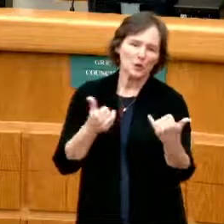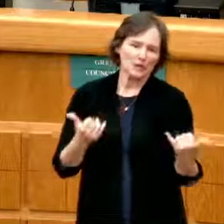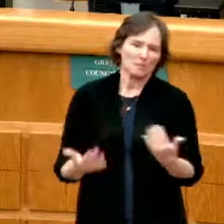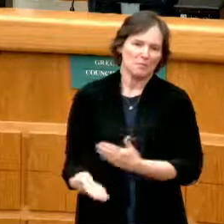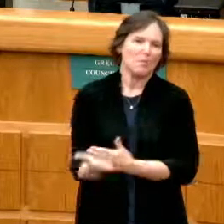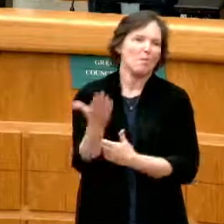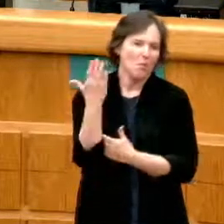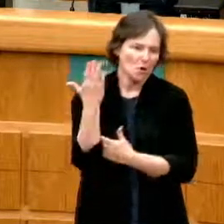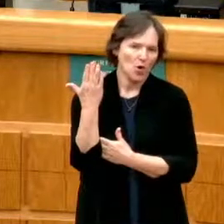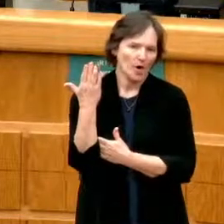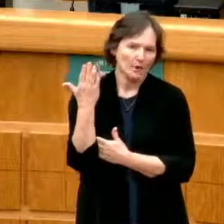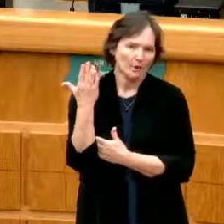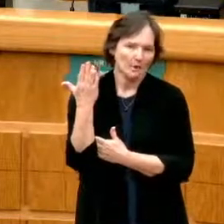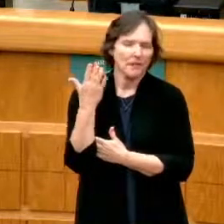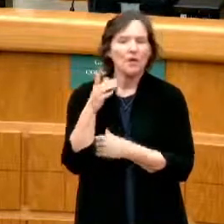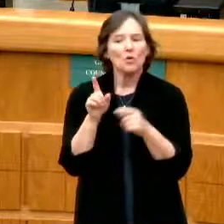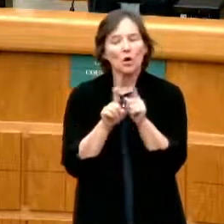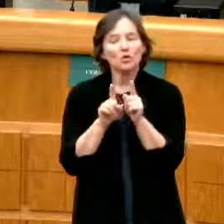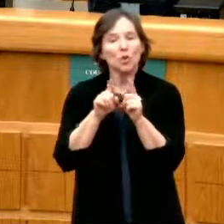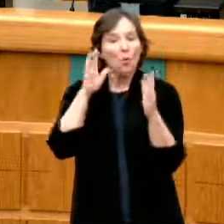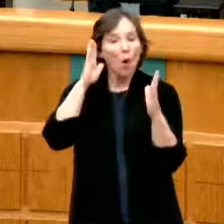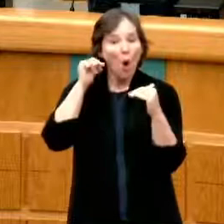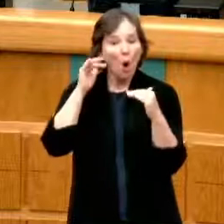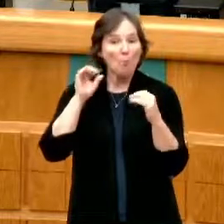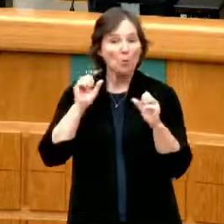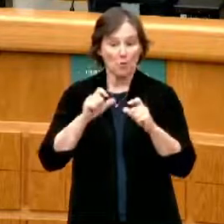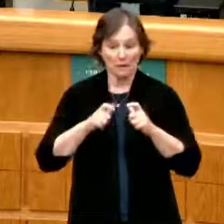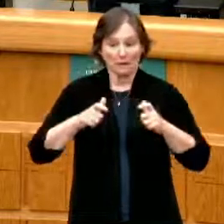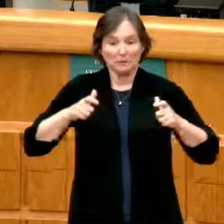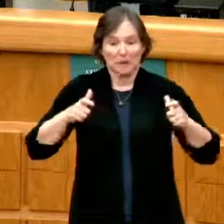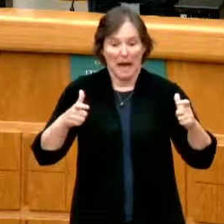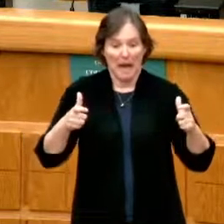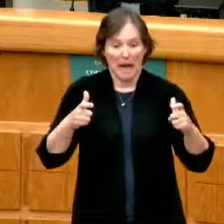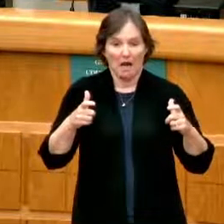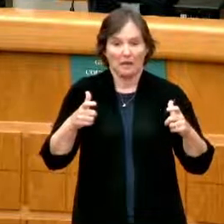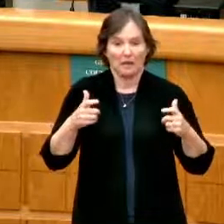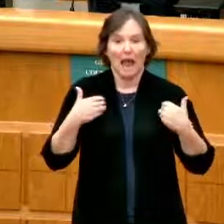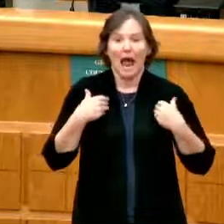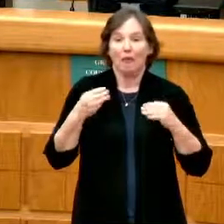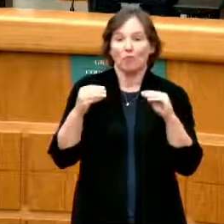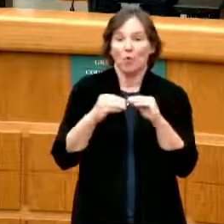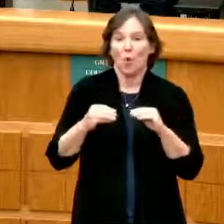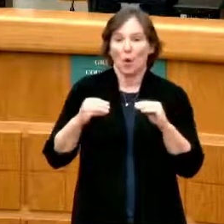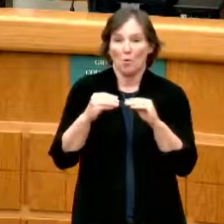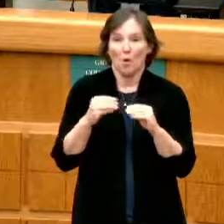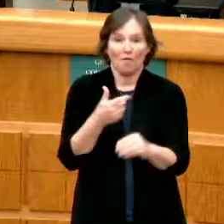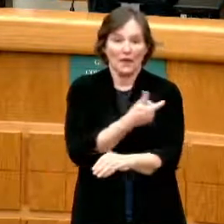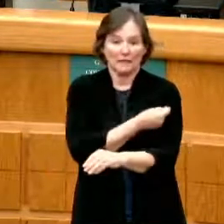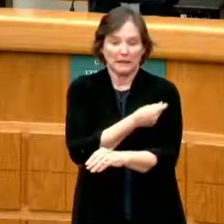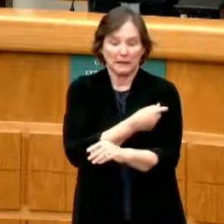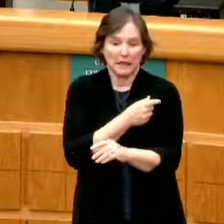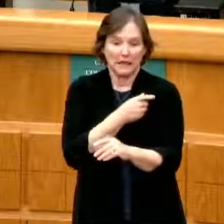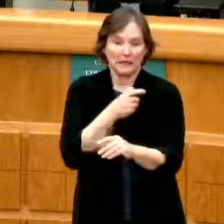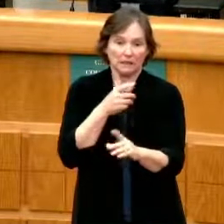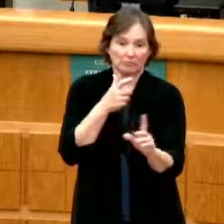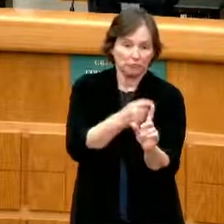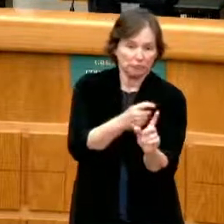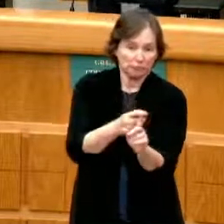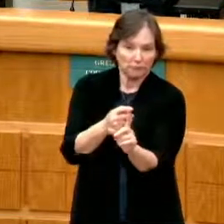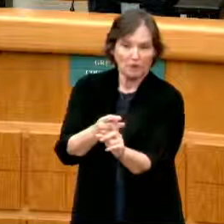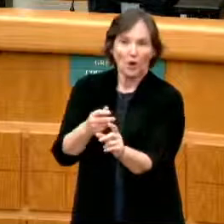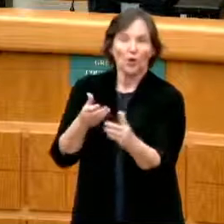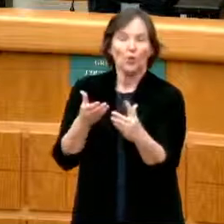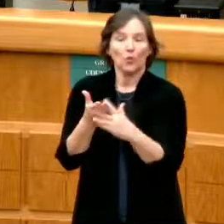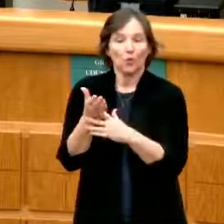of expanding the American Bank Center drive to include larger numbers of doses in the future. And this, of course, is always